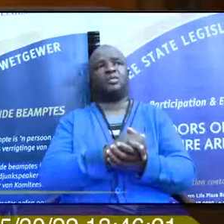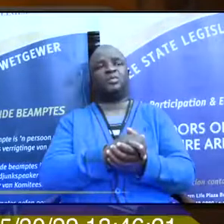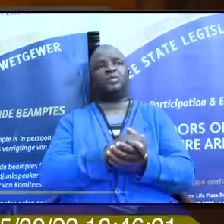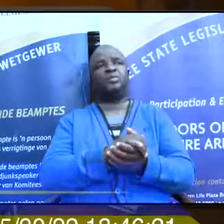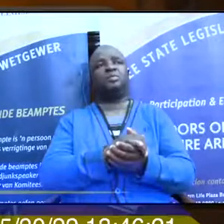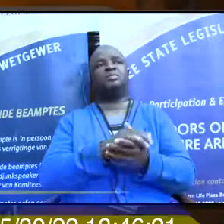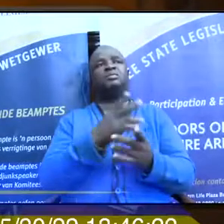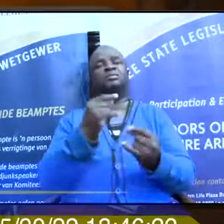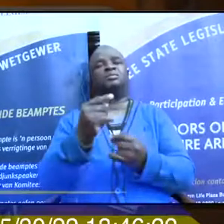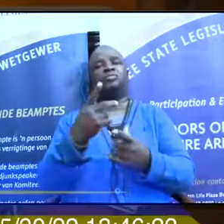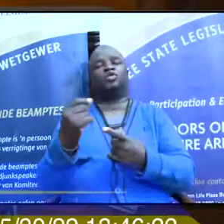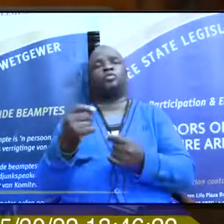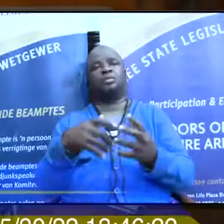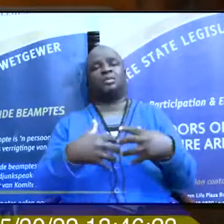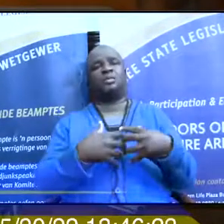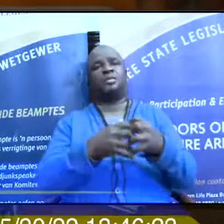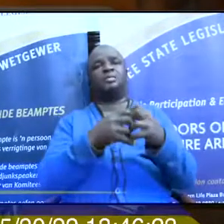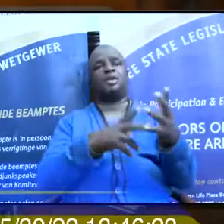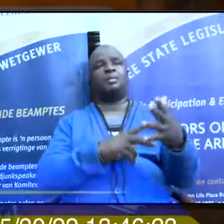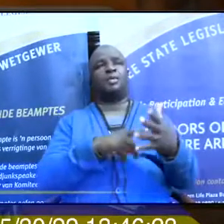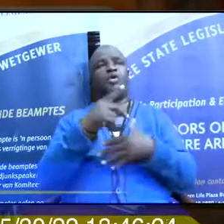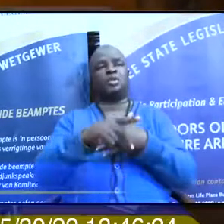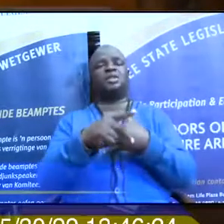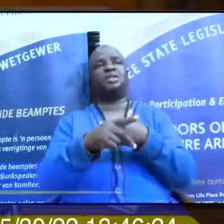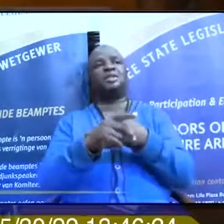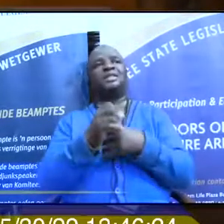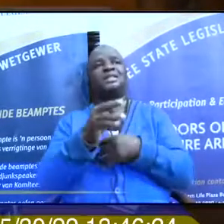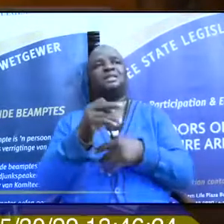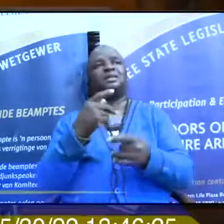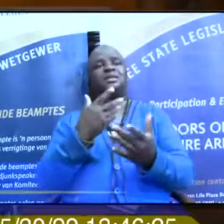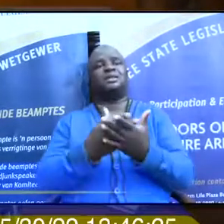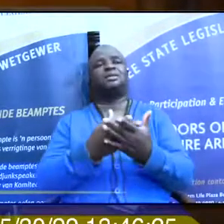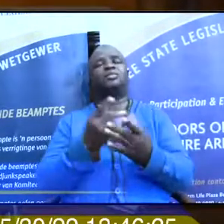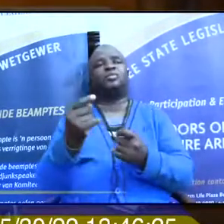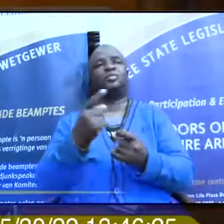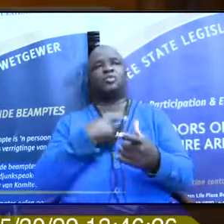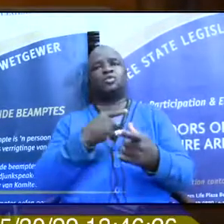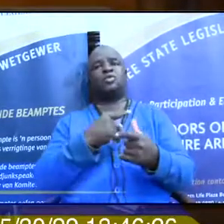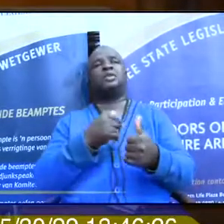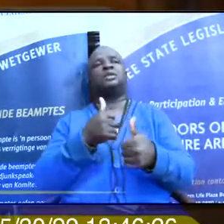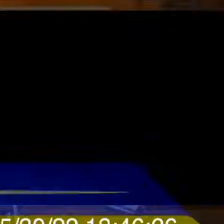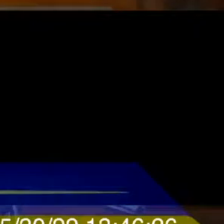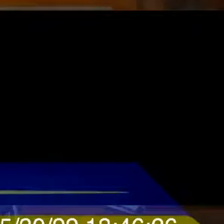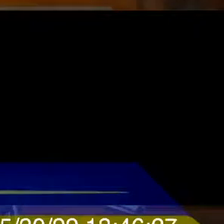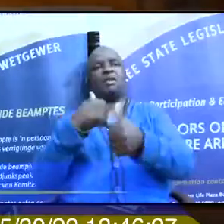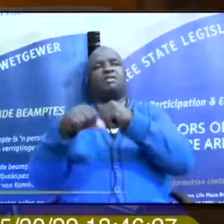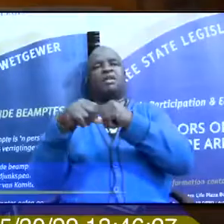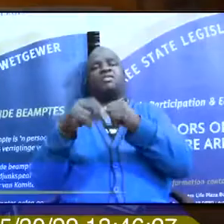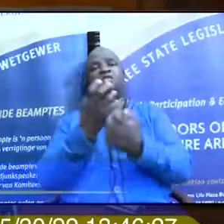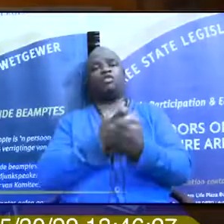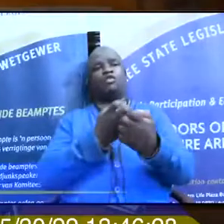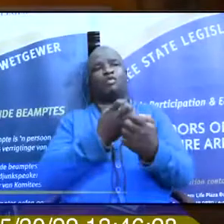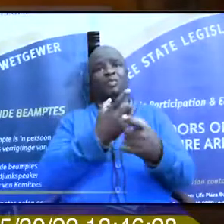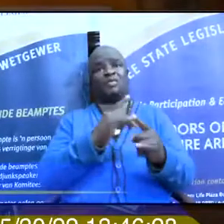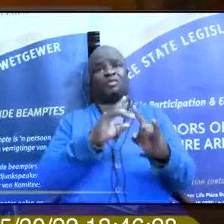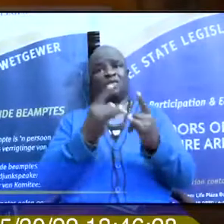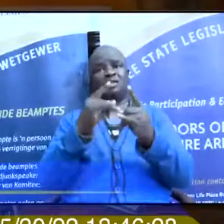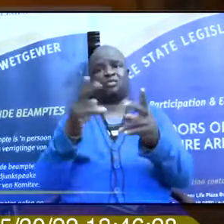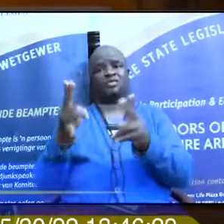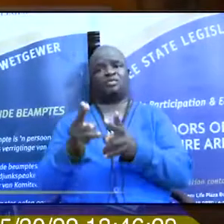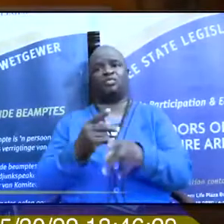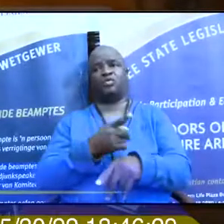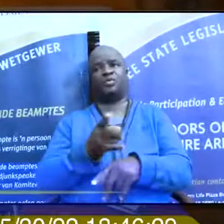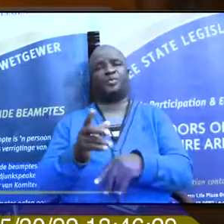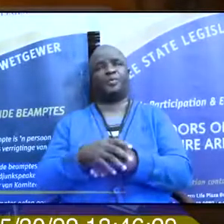initiate projects yet that will stimulate the economy of those particular small towns